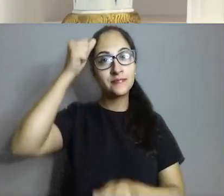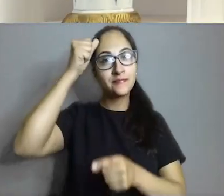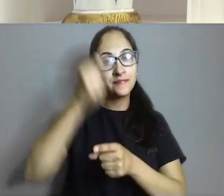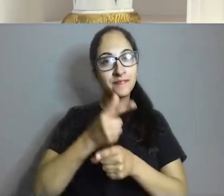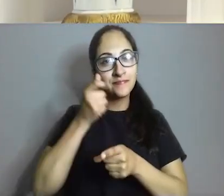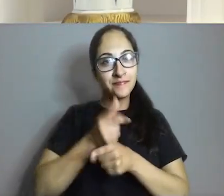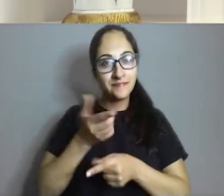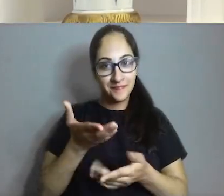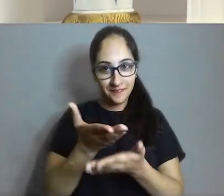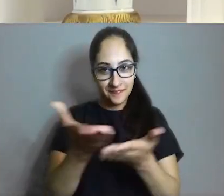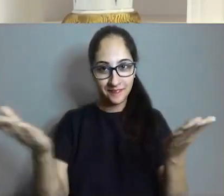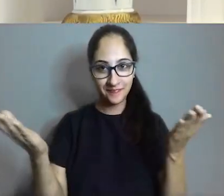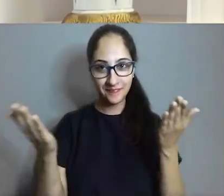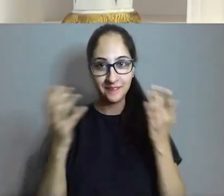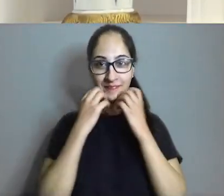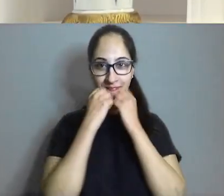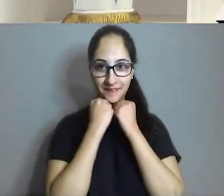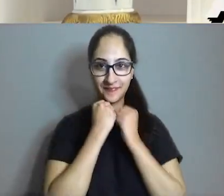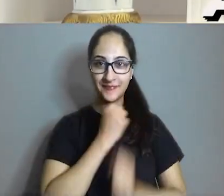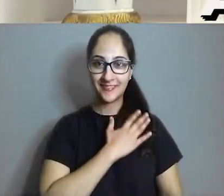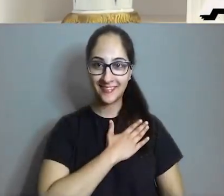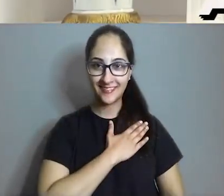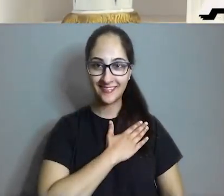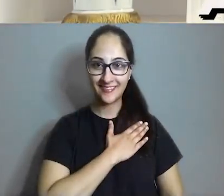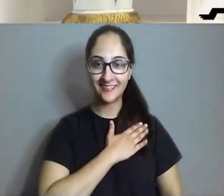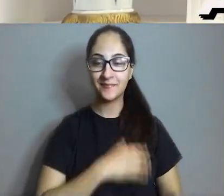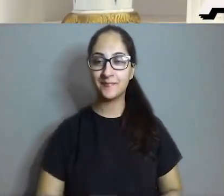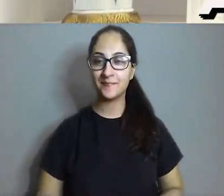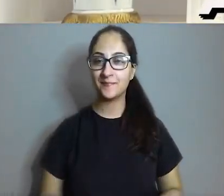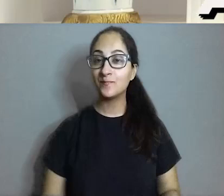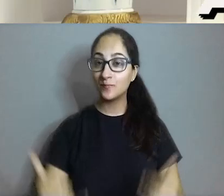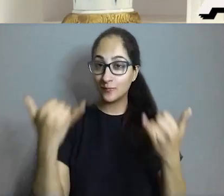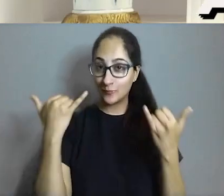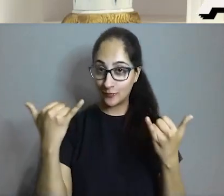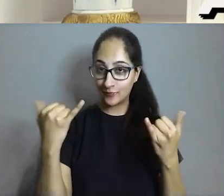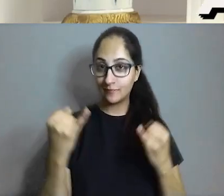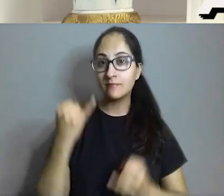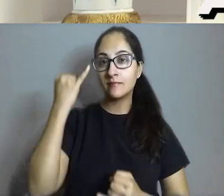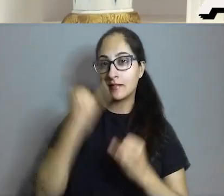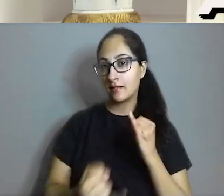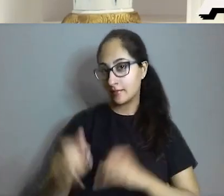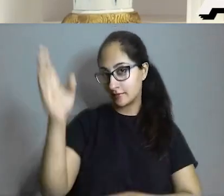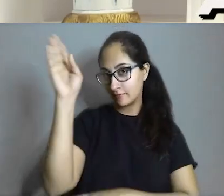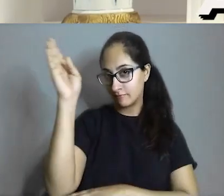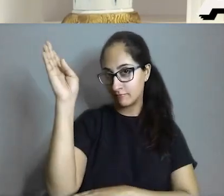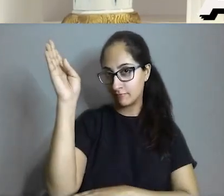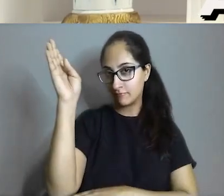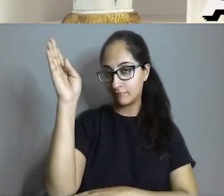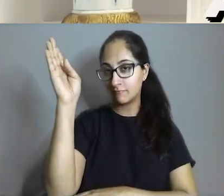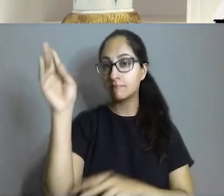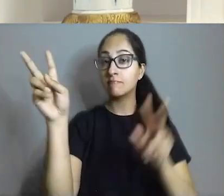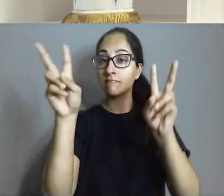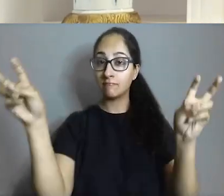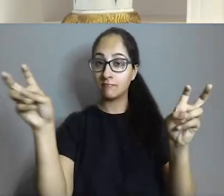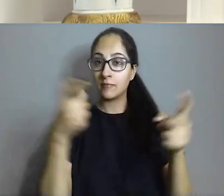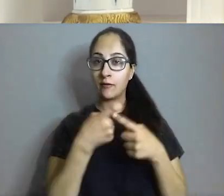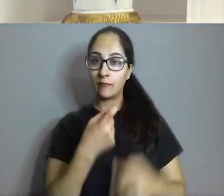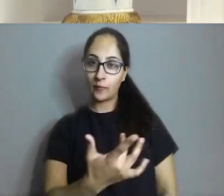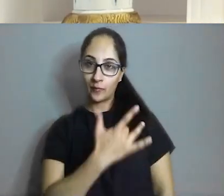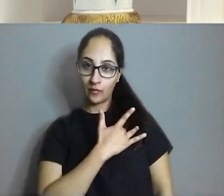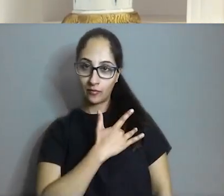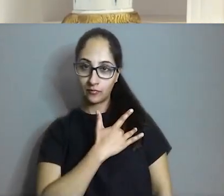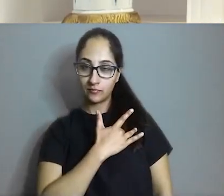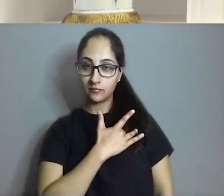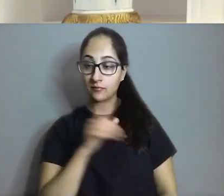My dear brothers and sisters, Yali Madad. Tonight is the last discussion in our series, From the Heart,